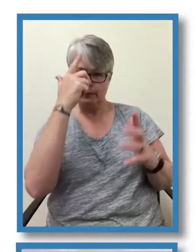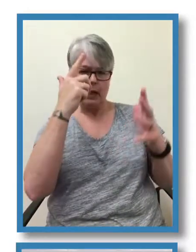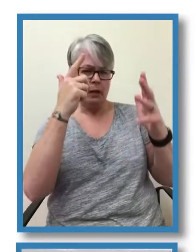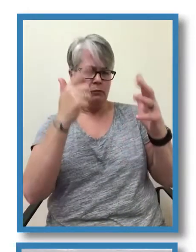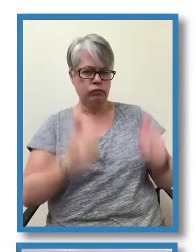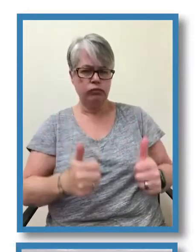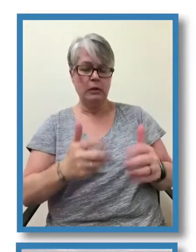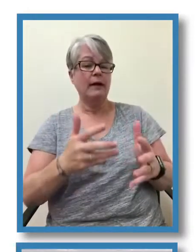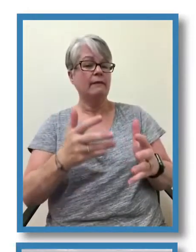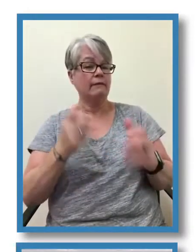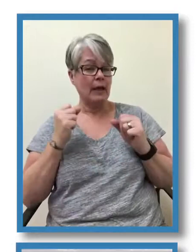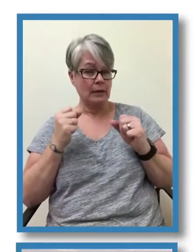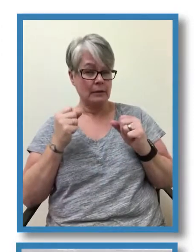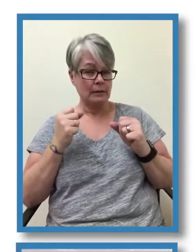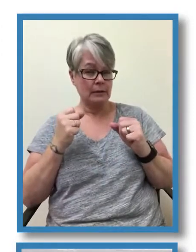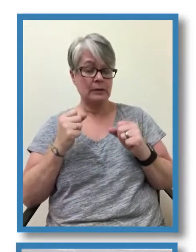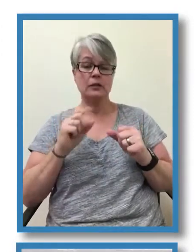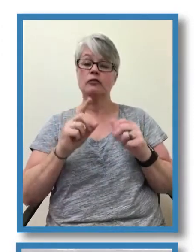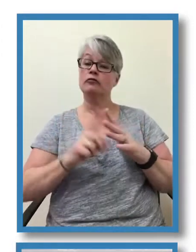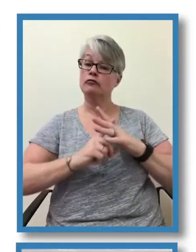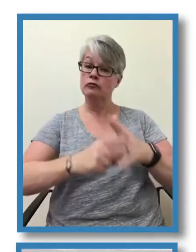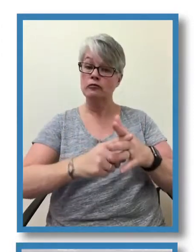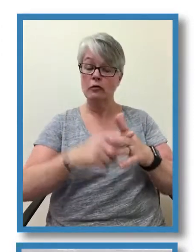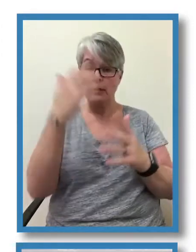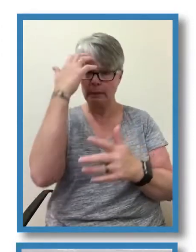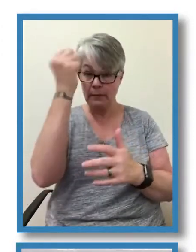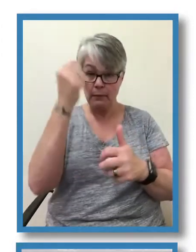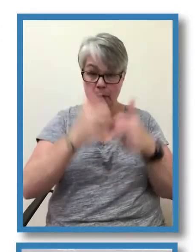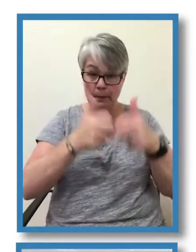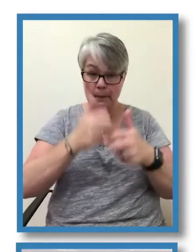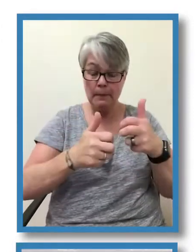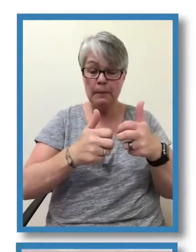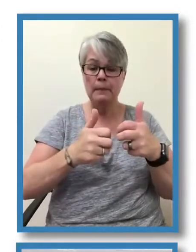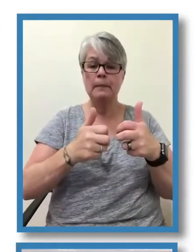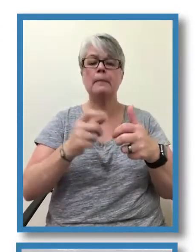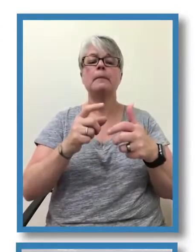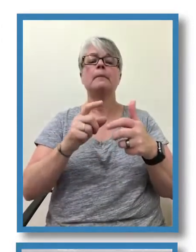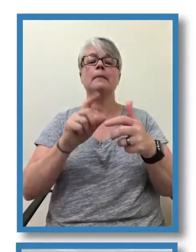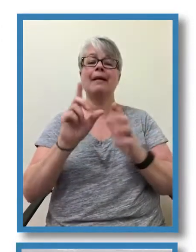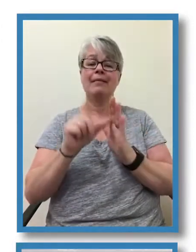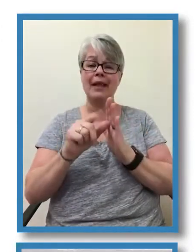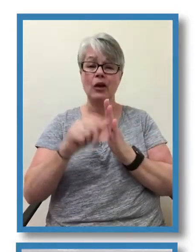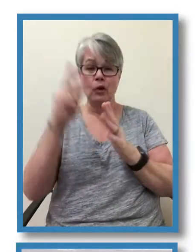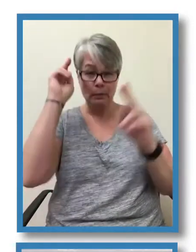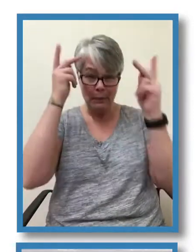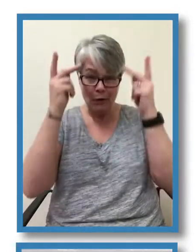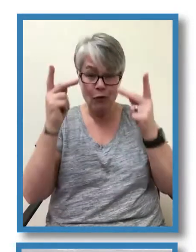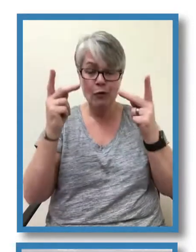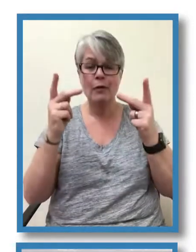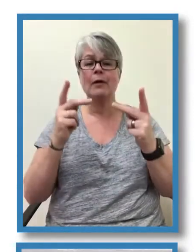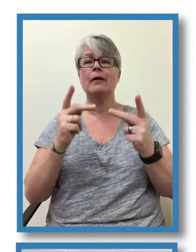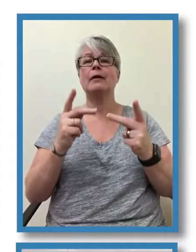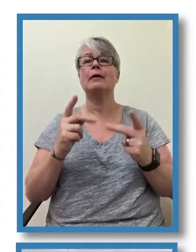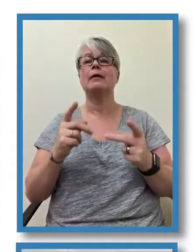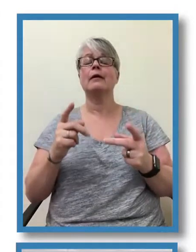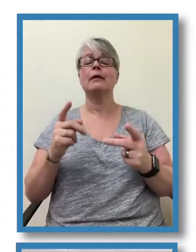years. And at autopsy examination of the brain, he described things called plaques and tangles, and I'll show you